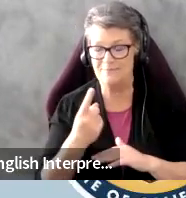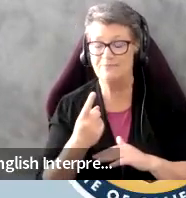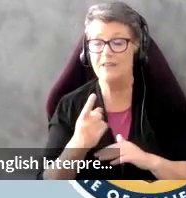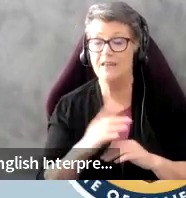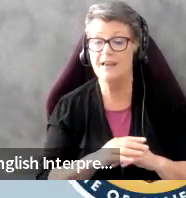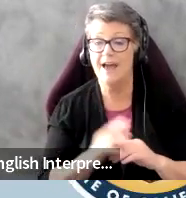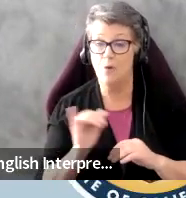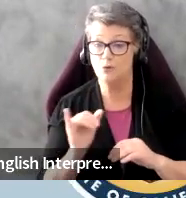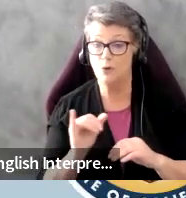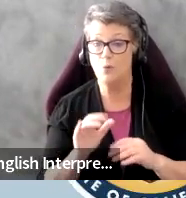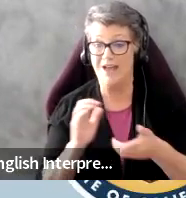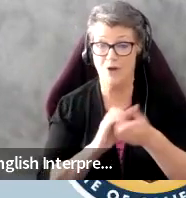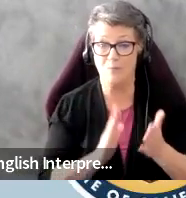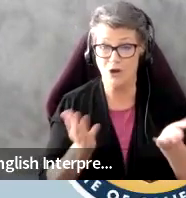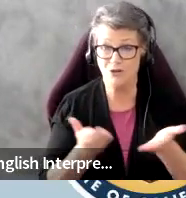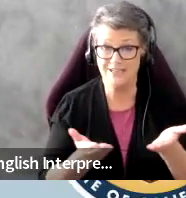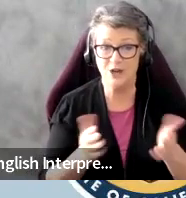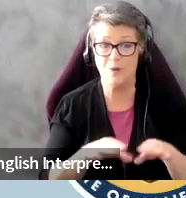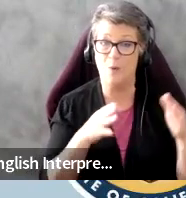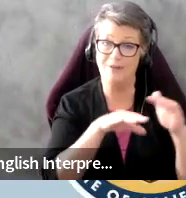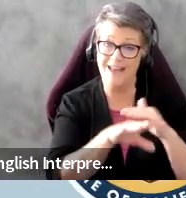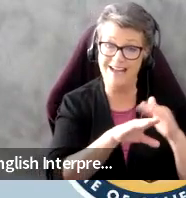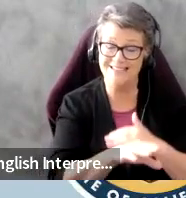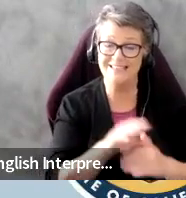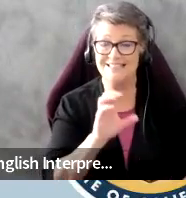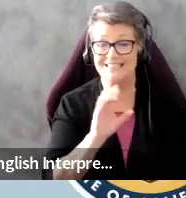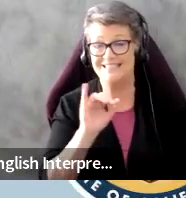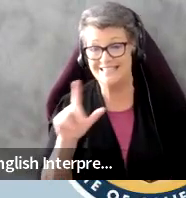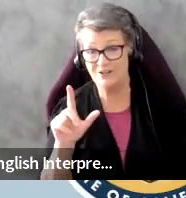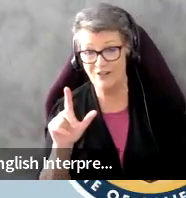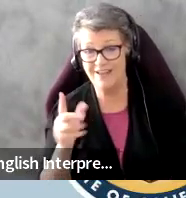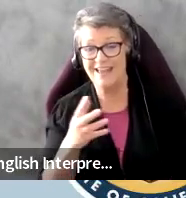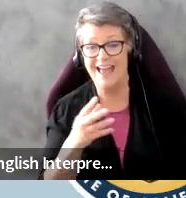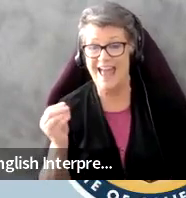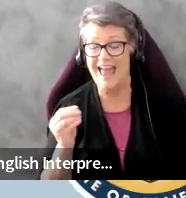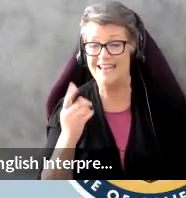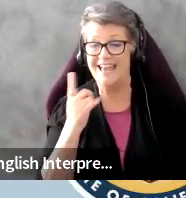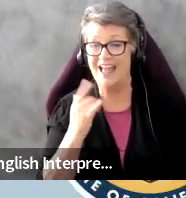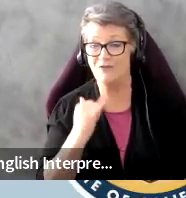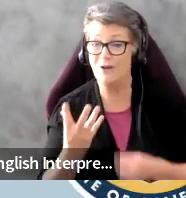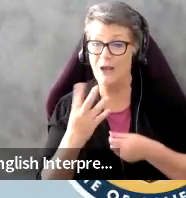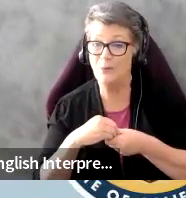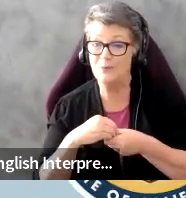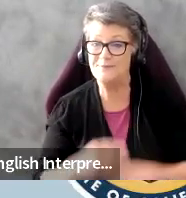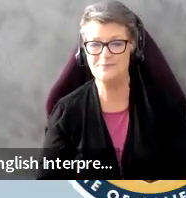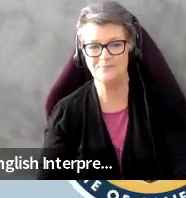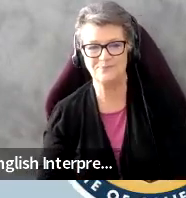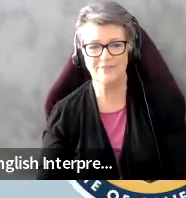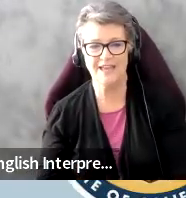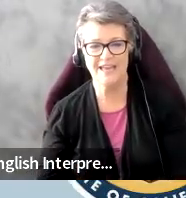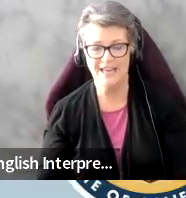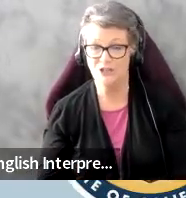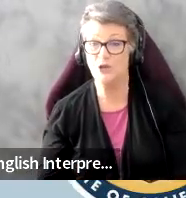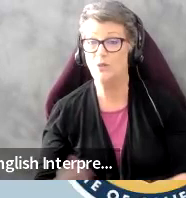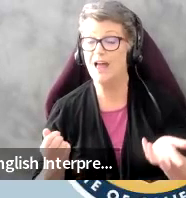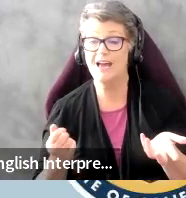here by our partners with Open Access, CCEL, and California Includes. So let's take the